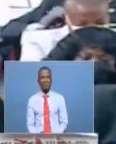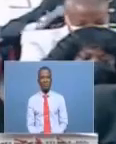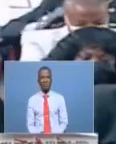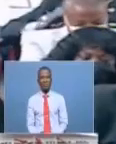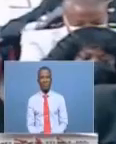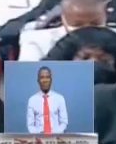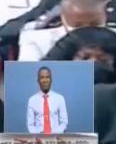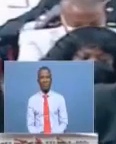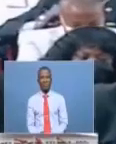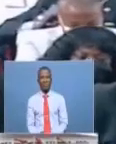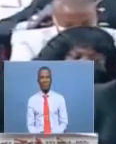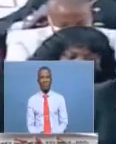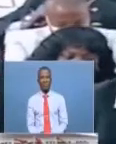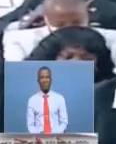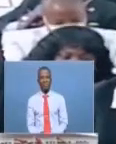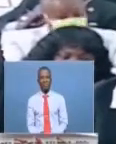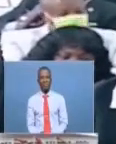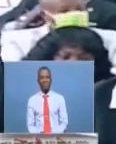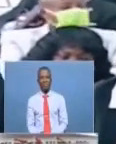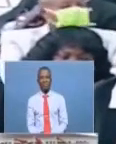on Order